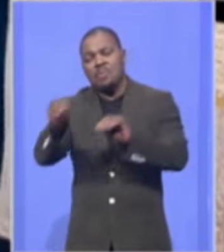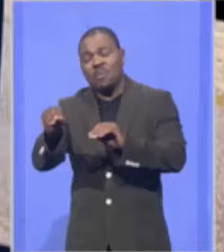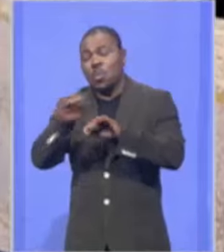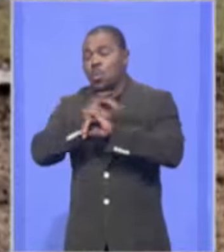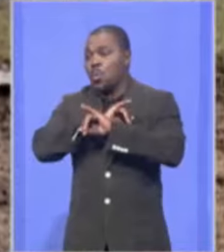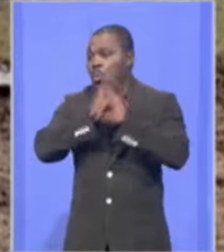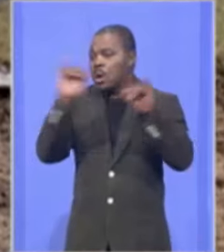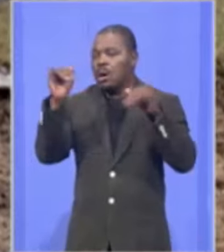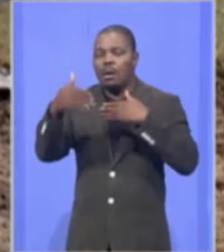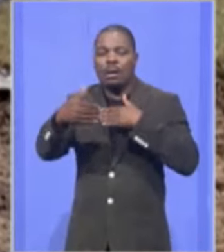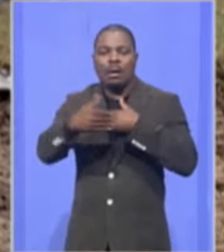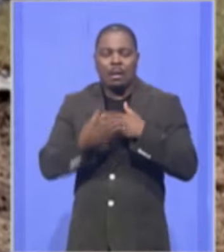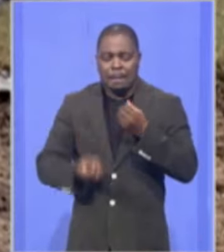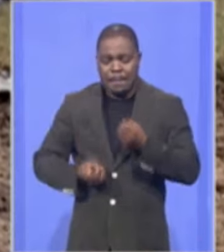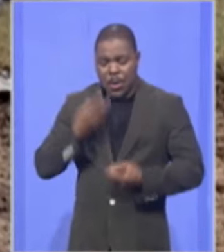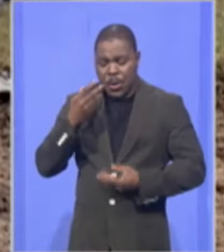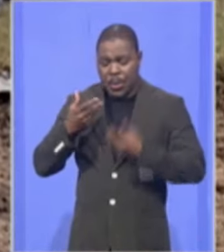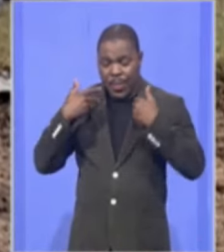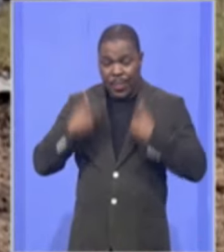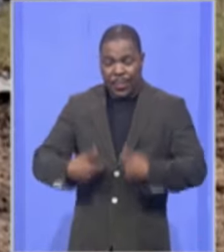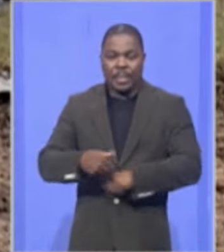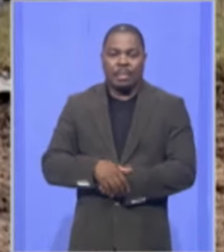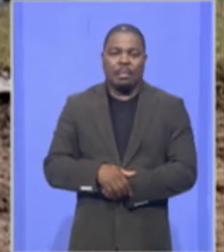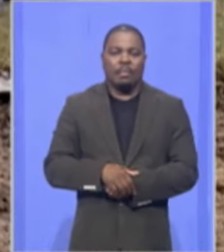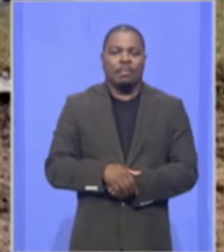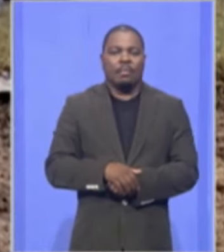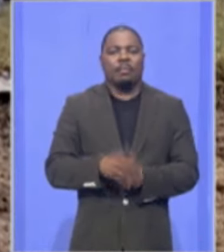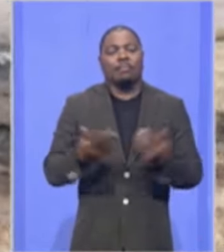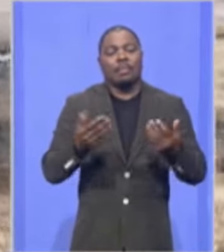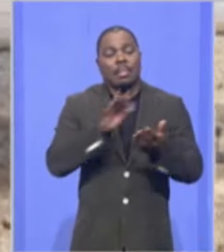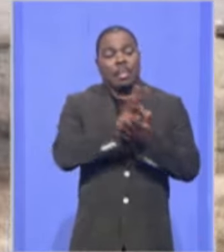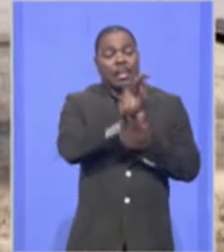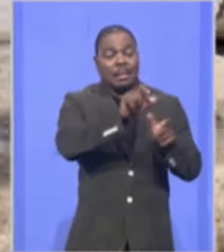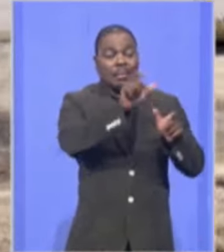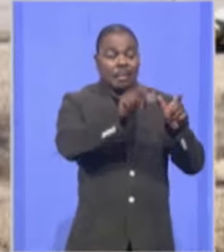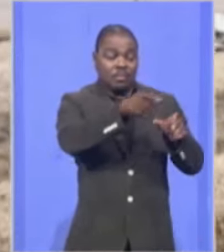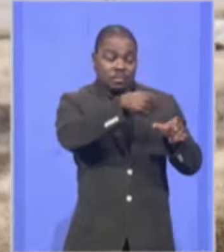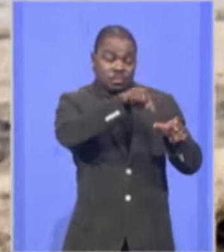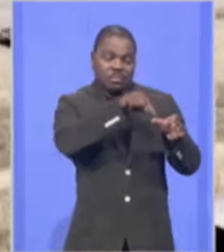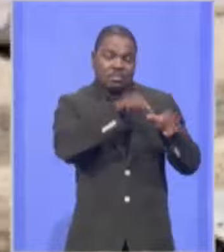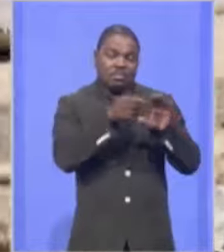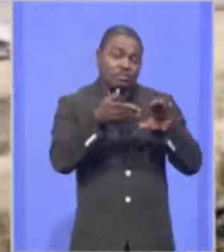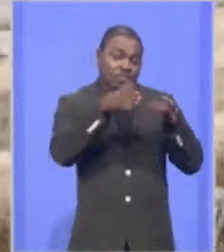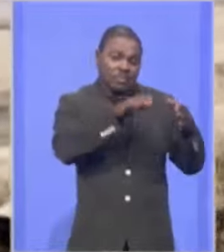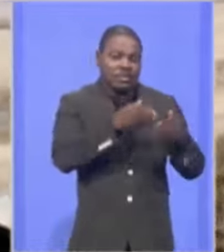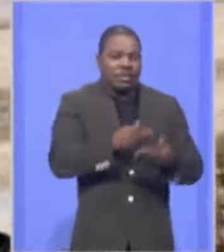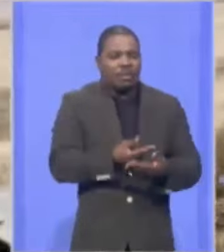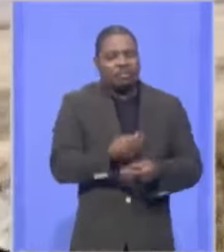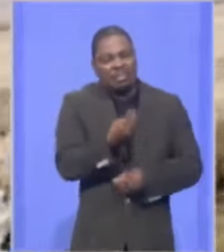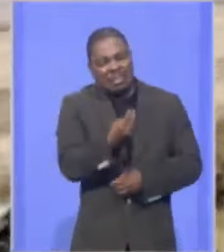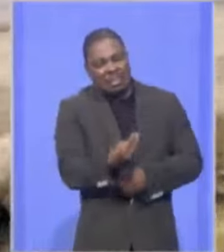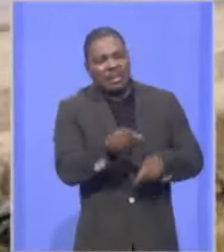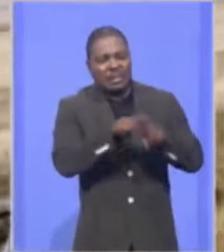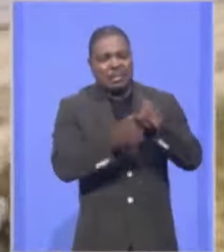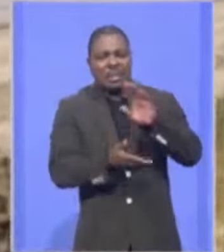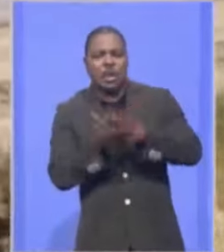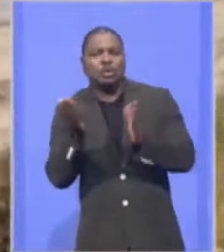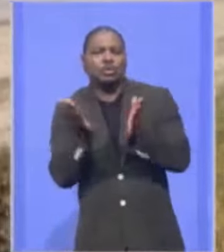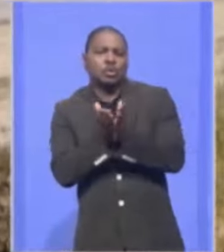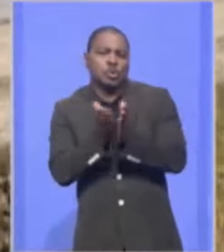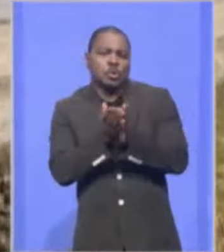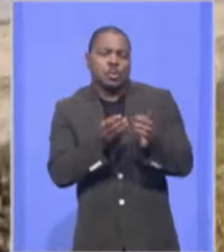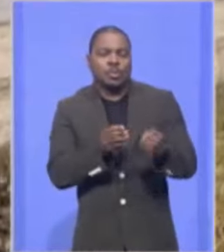di masisi tsa molelo. Gare ga batho ba le 13 ba ba tlhokafetseng go akaretsa ngwana yo a neng a ya sekolong.